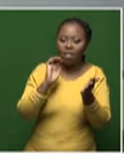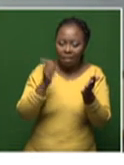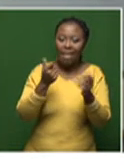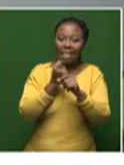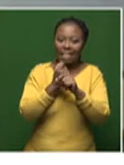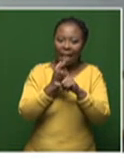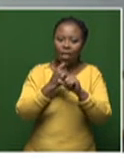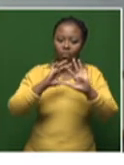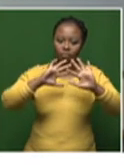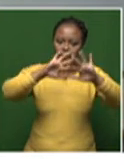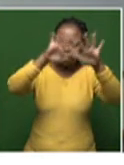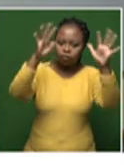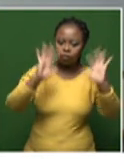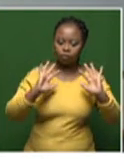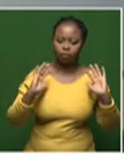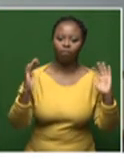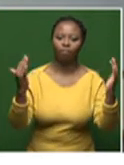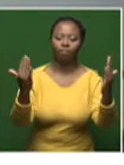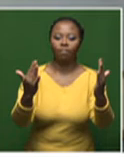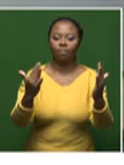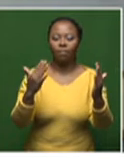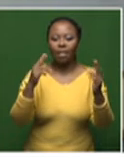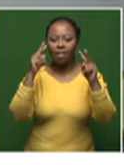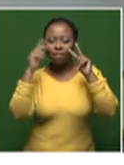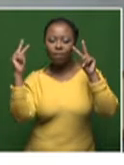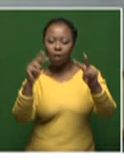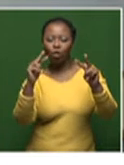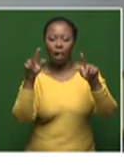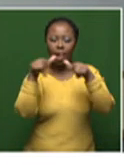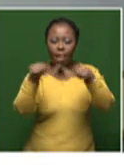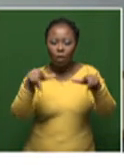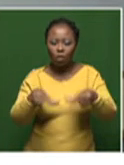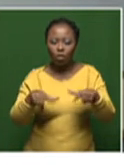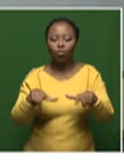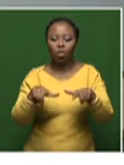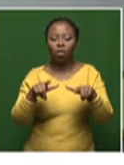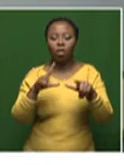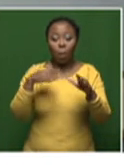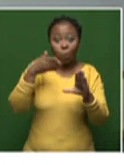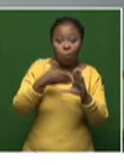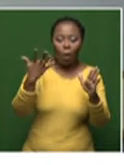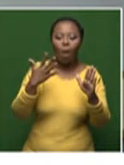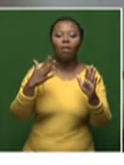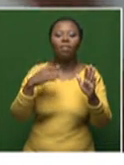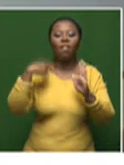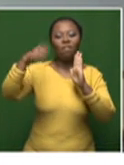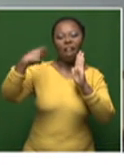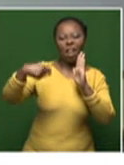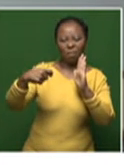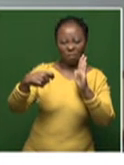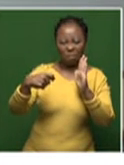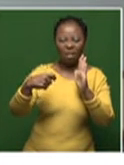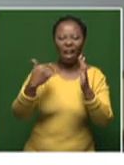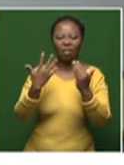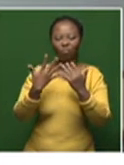entire taxi in the same sort of visual language which is within the film. So it becomes like an